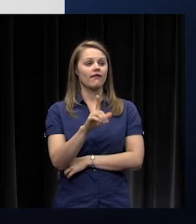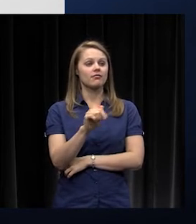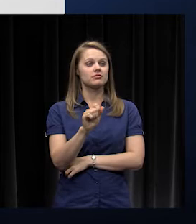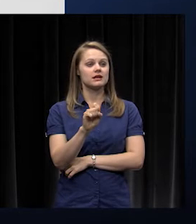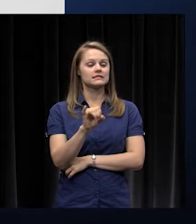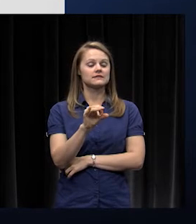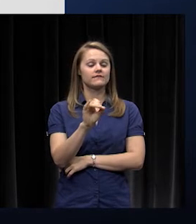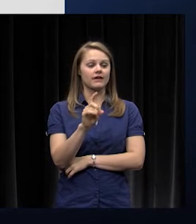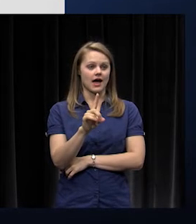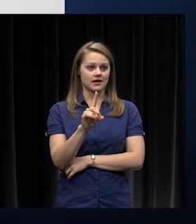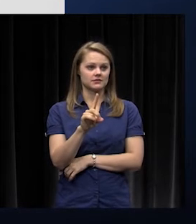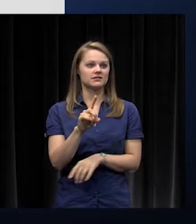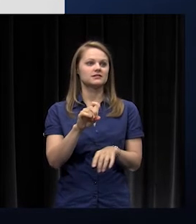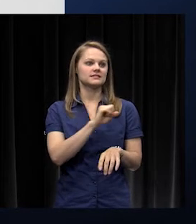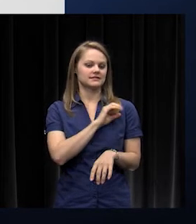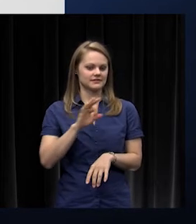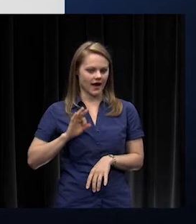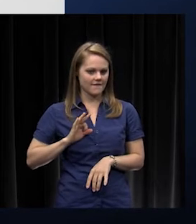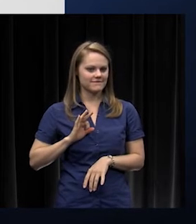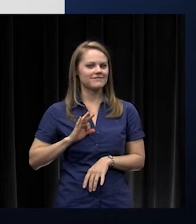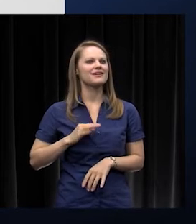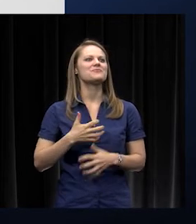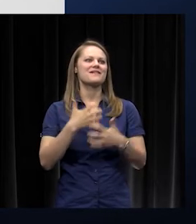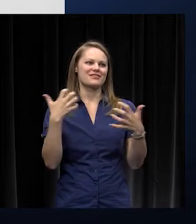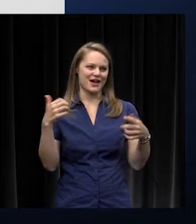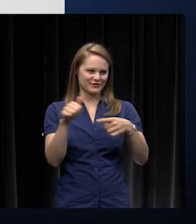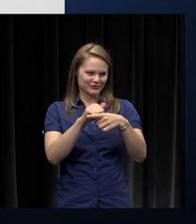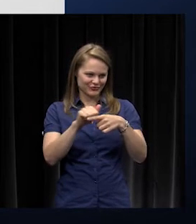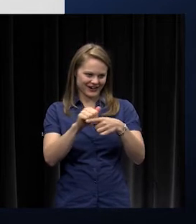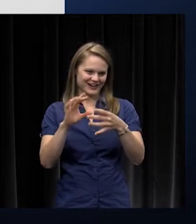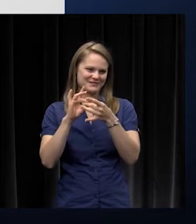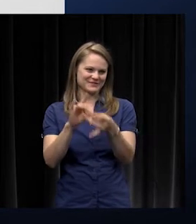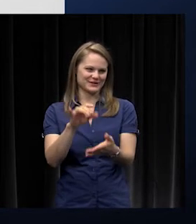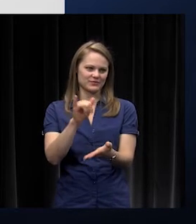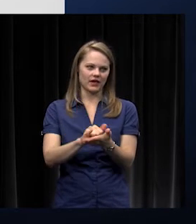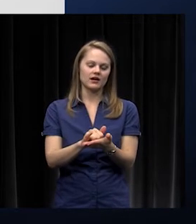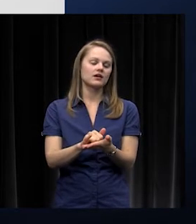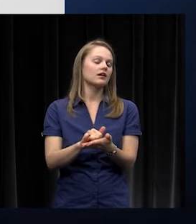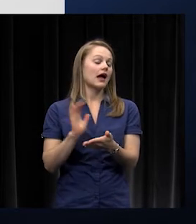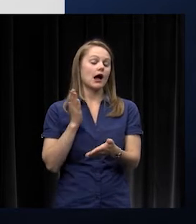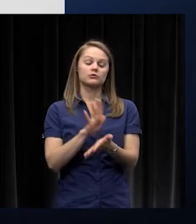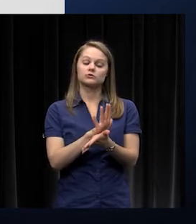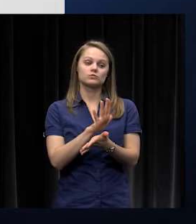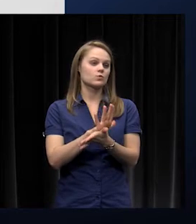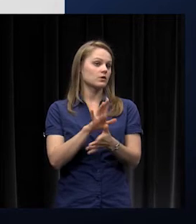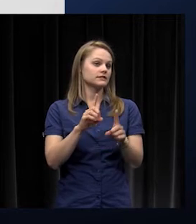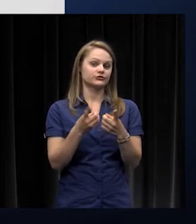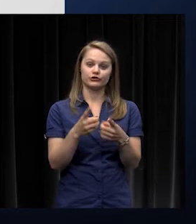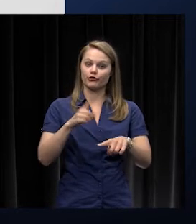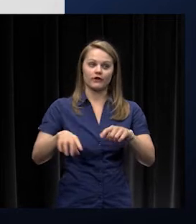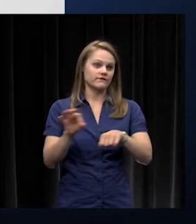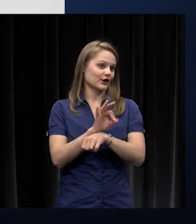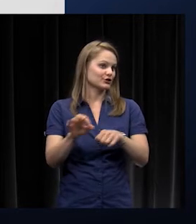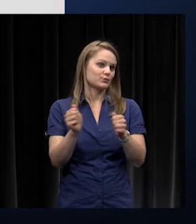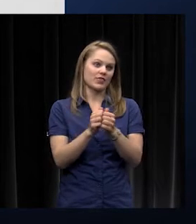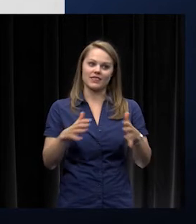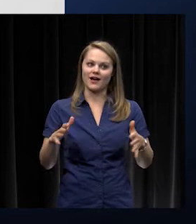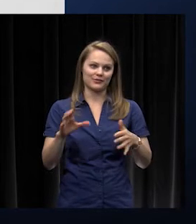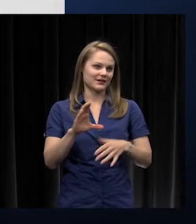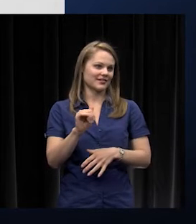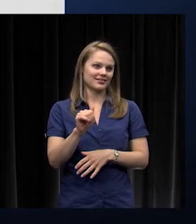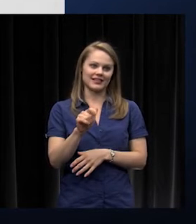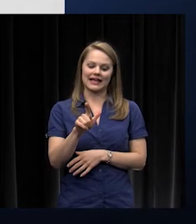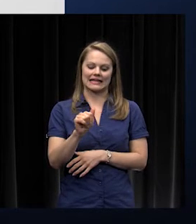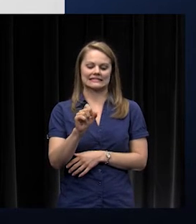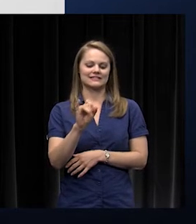staff members. We could not function in our school district without our classified staff members. Whether they're secretaries or custodians,